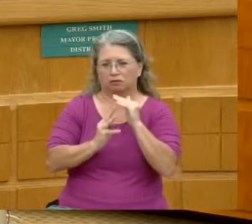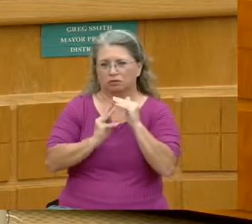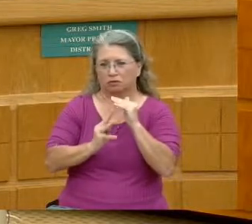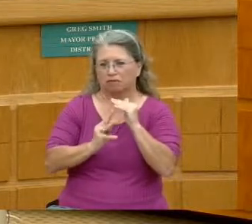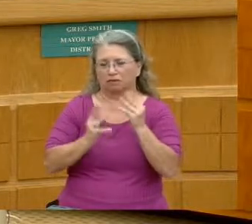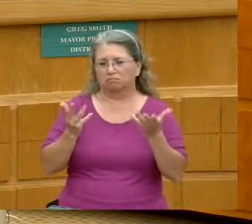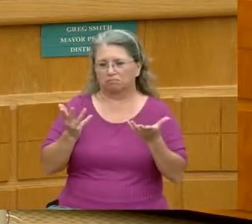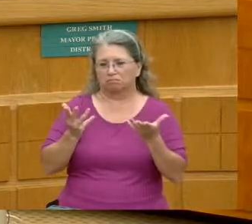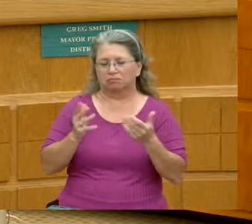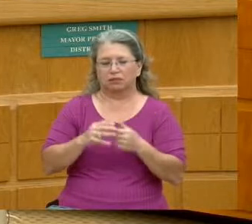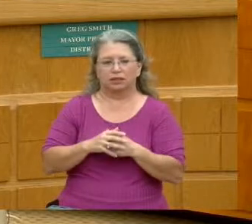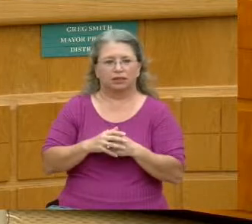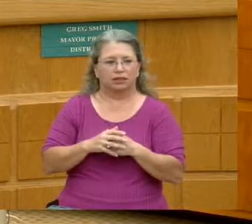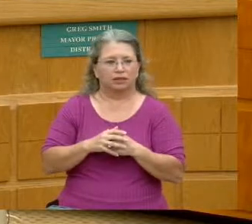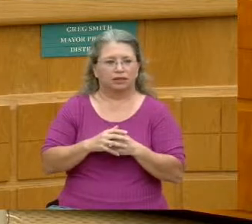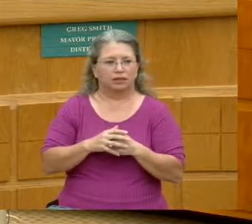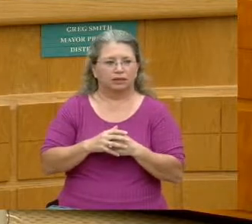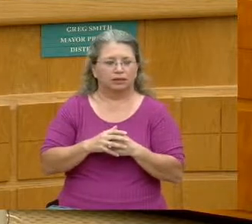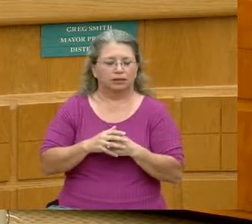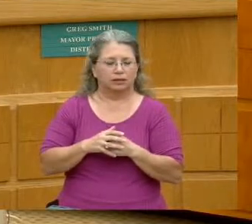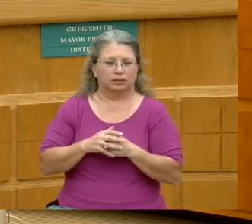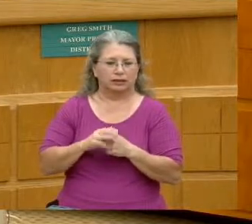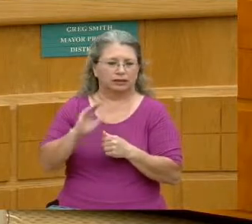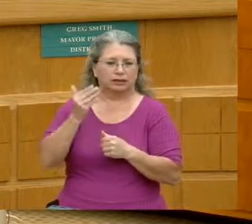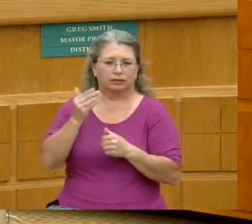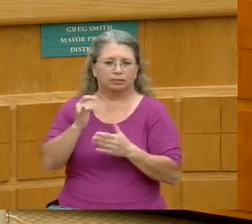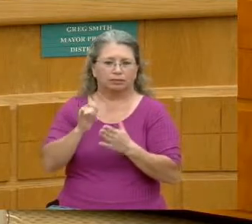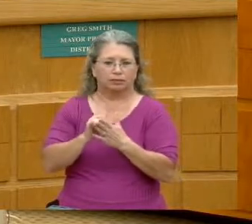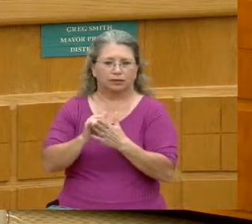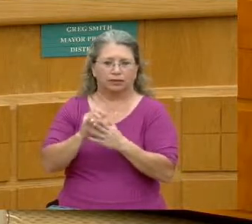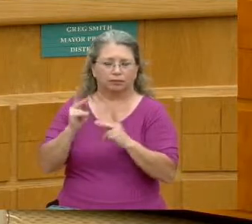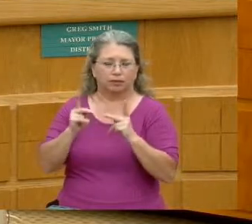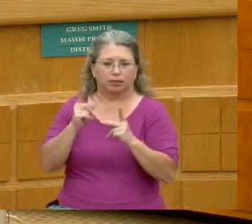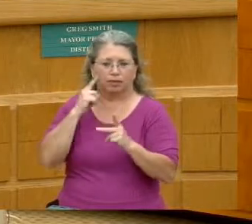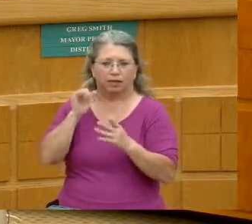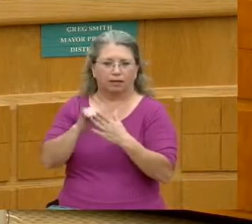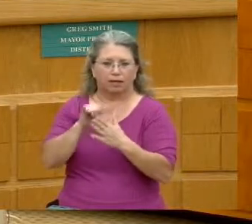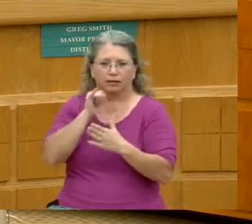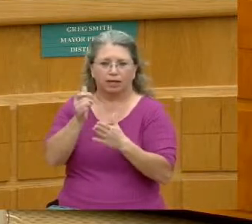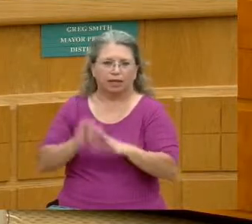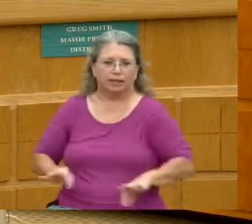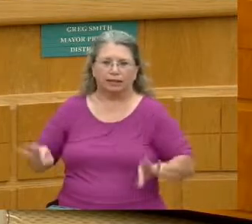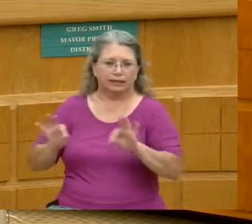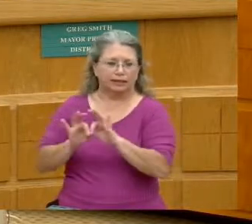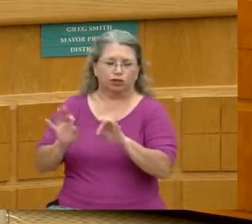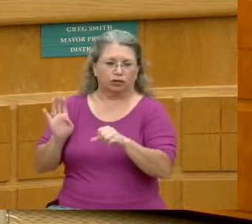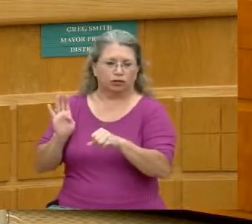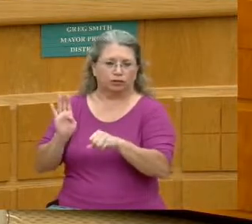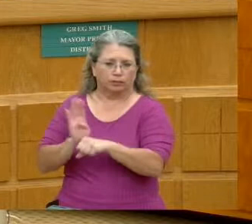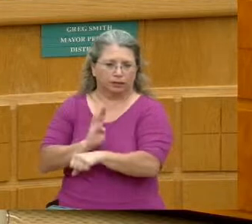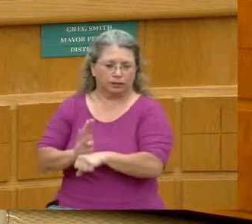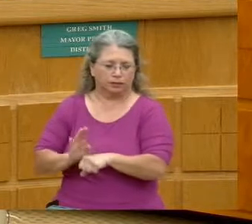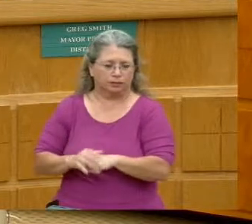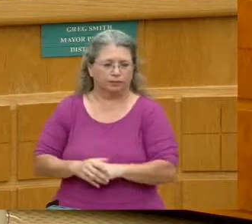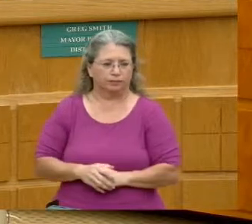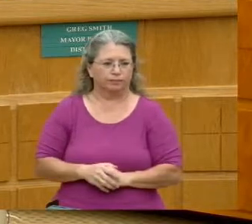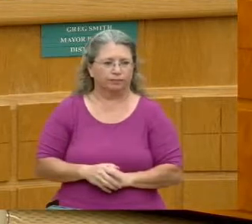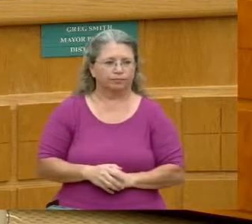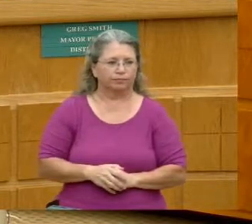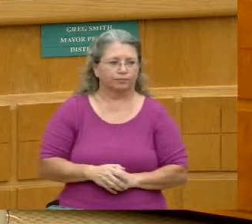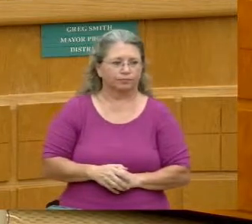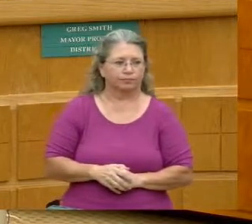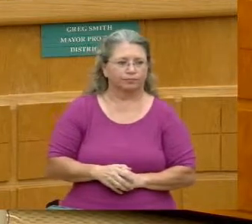we've determined that that may not be as essential as going to the bar or restaurant or the mall. It is what it